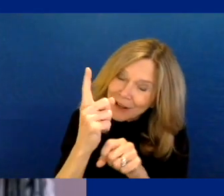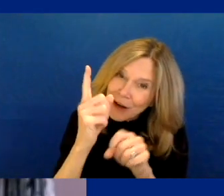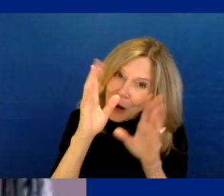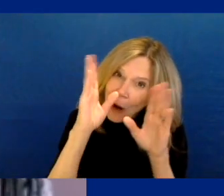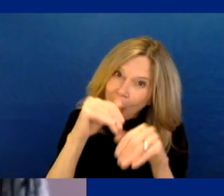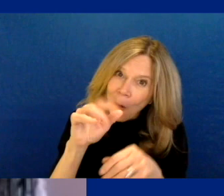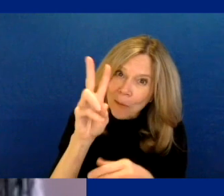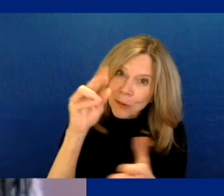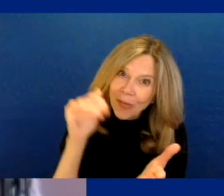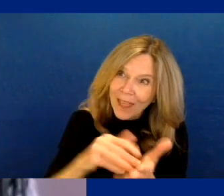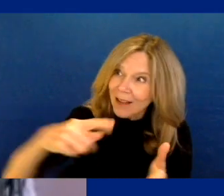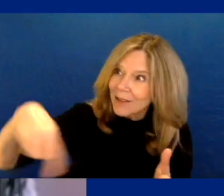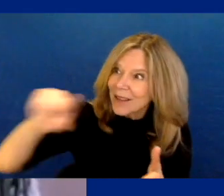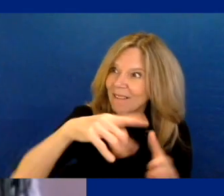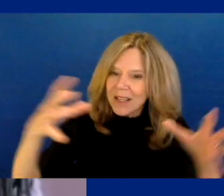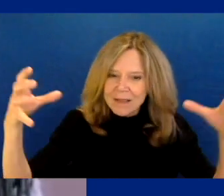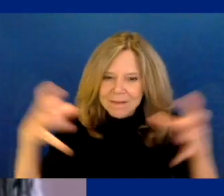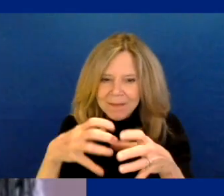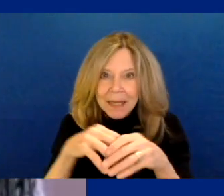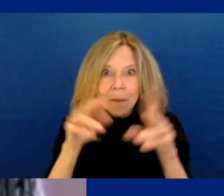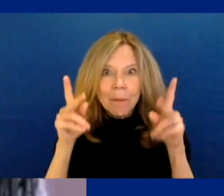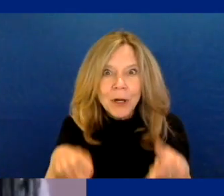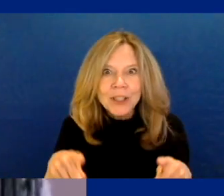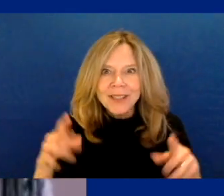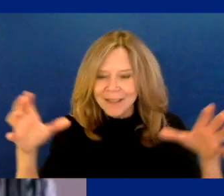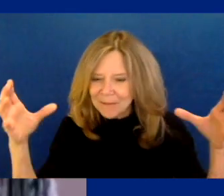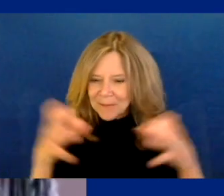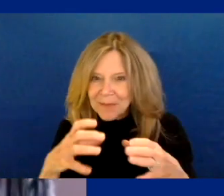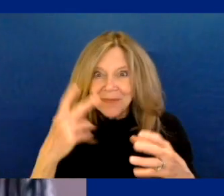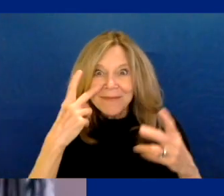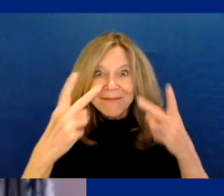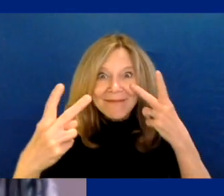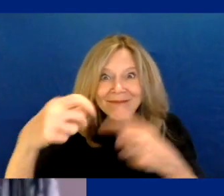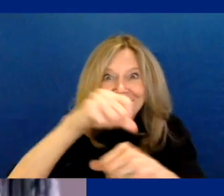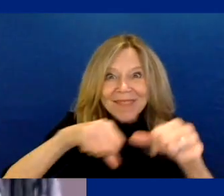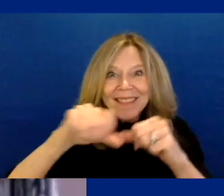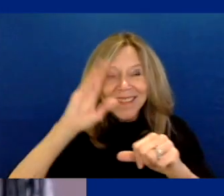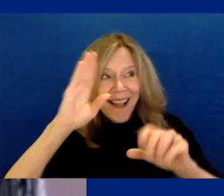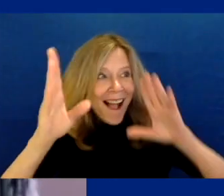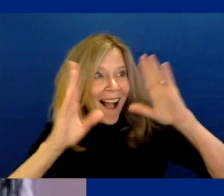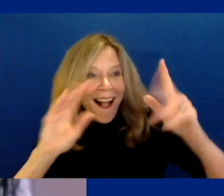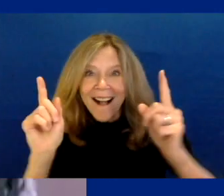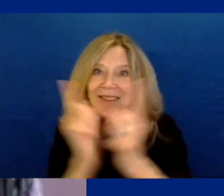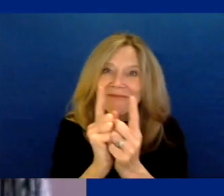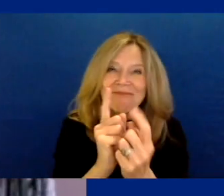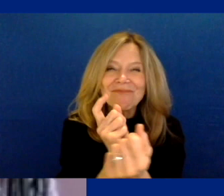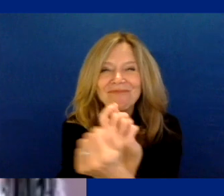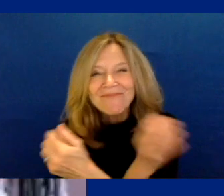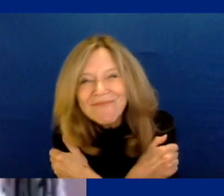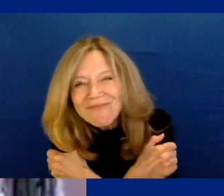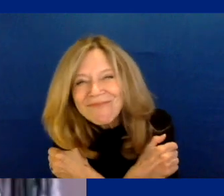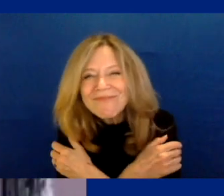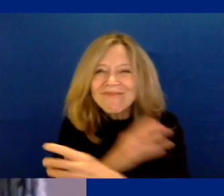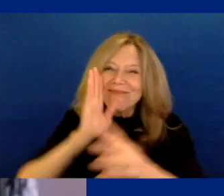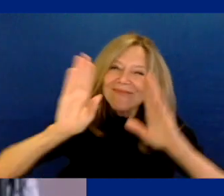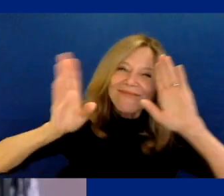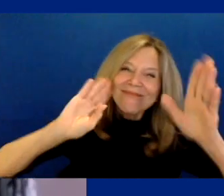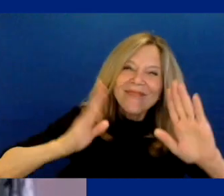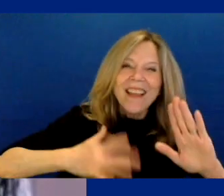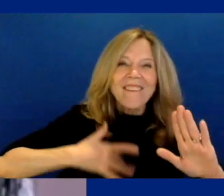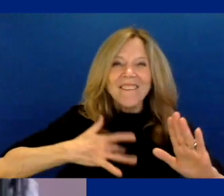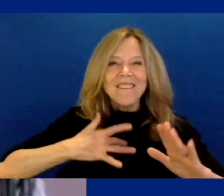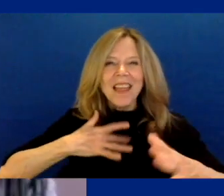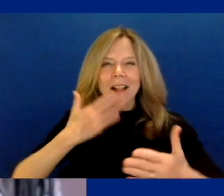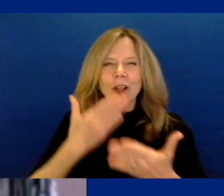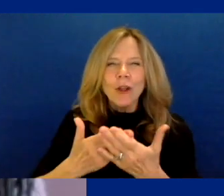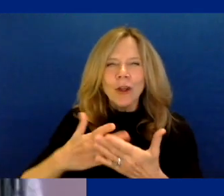can be 2,000 plus strong again and be yelling across the room and hugging each other and waving again